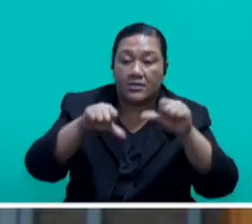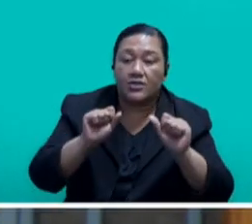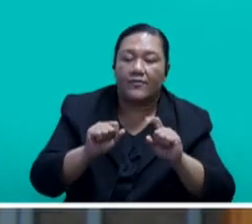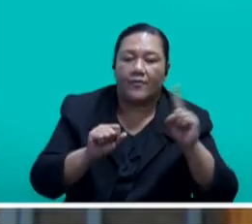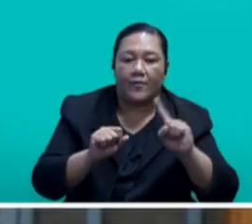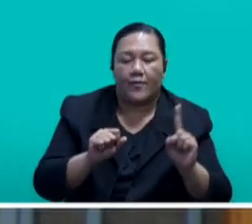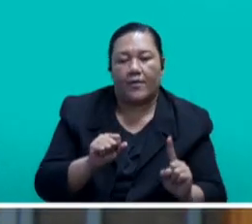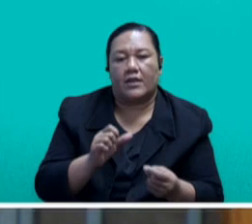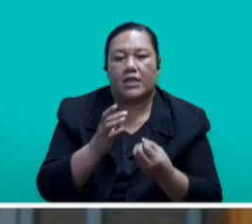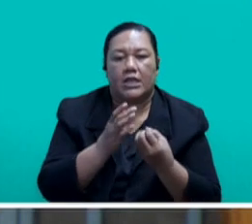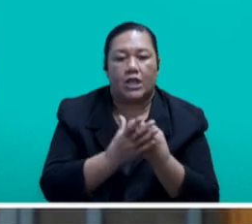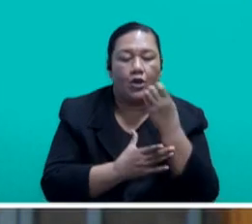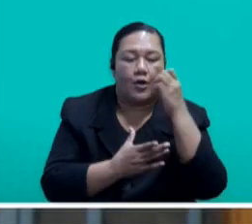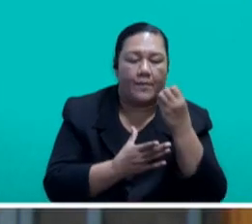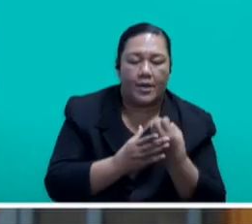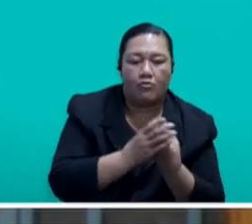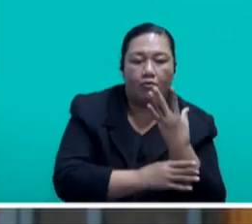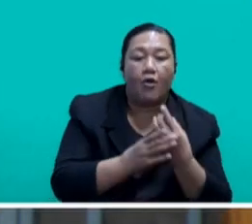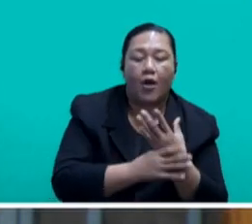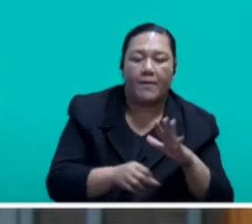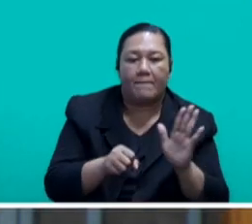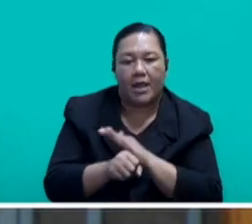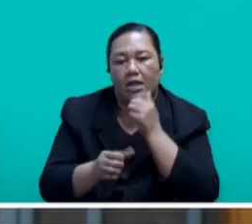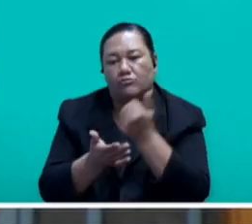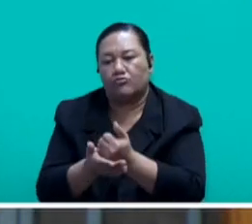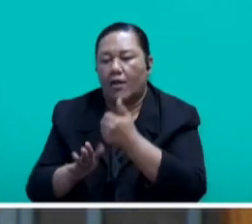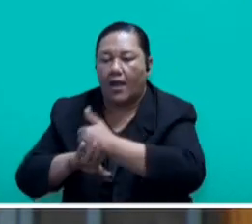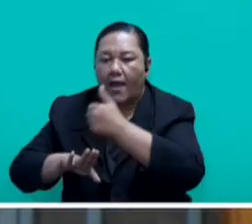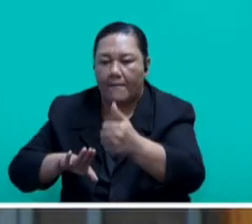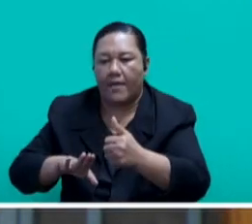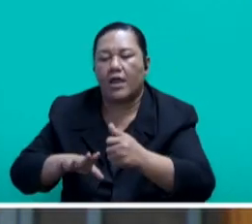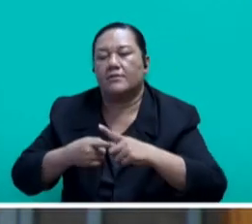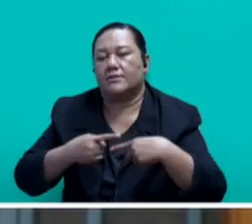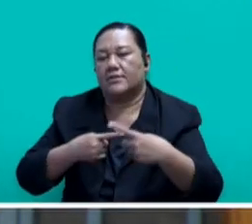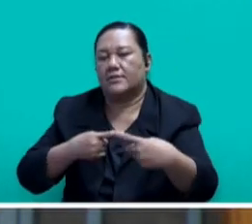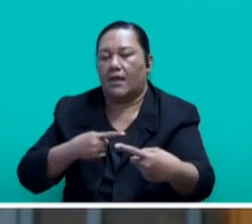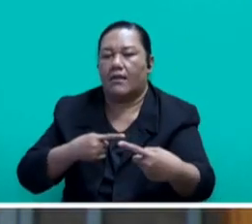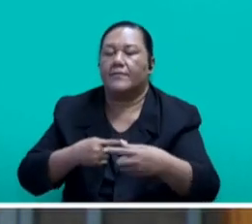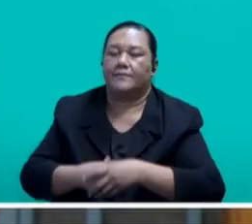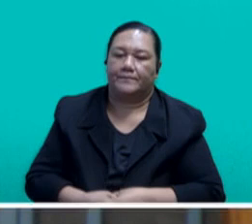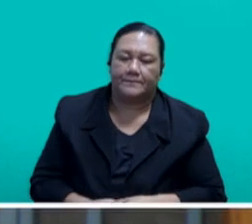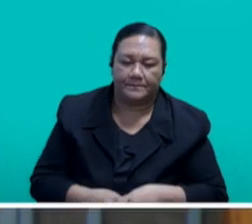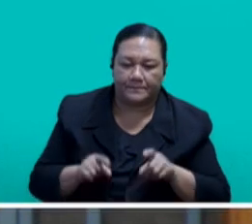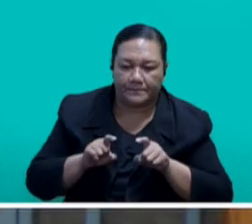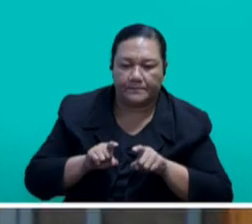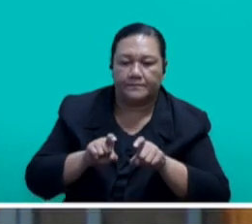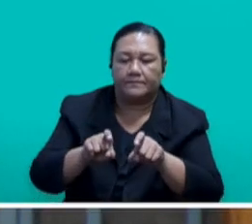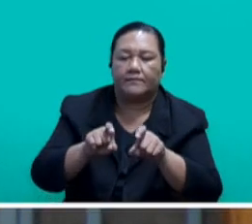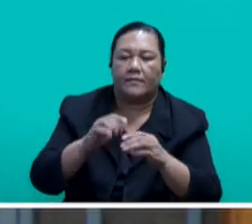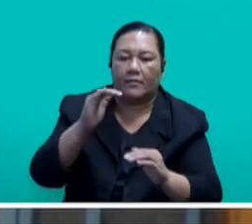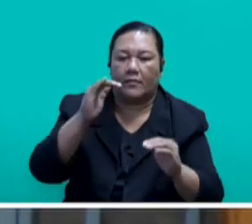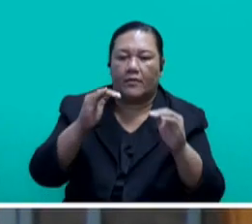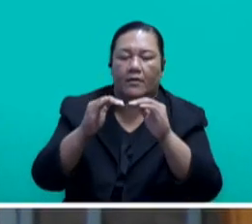investment, and keeping government debt at a sustainable level. Mr. Speaker, sir, this is the best